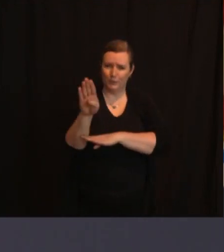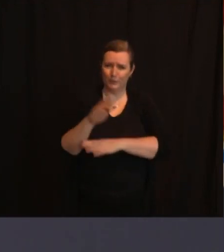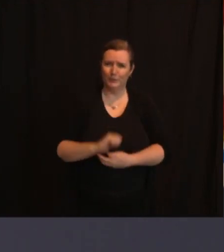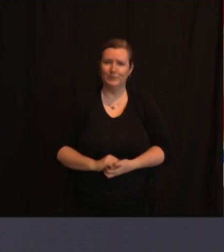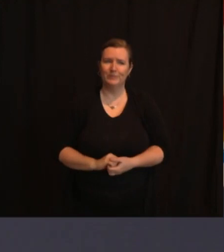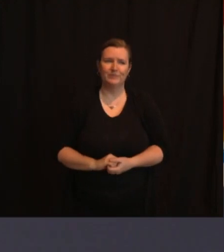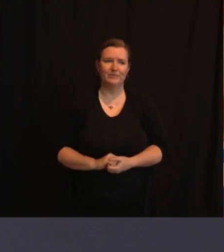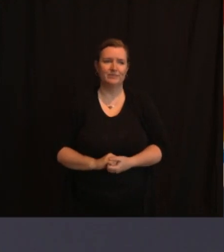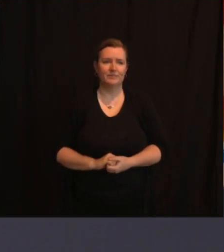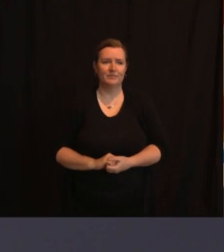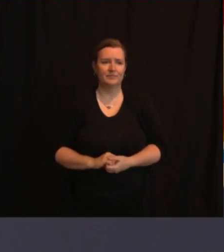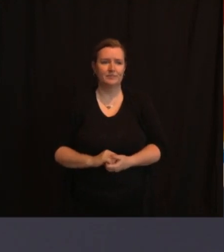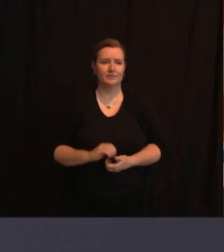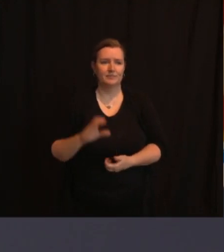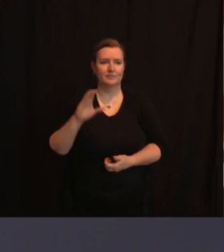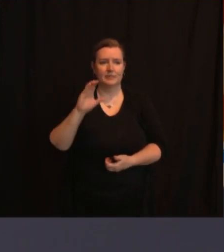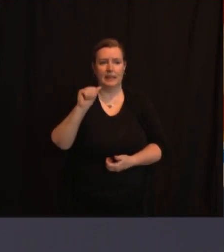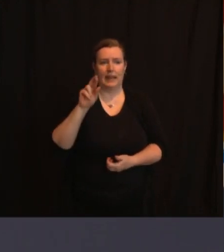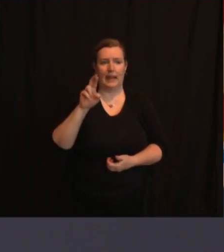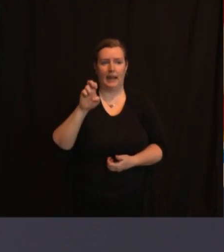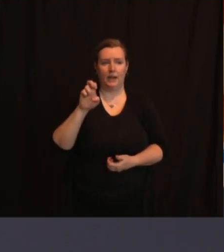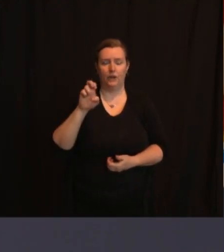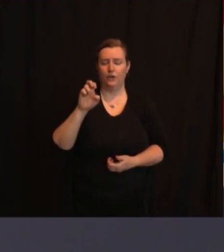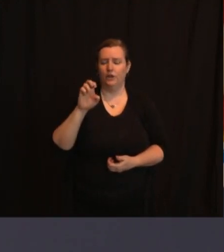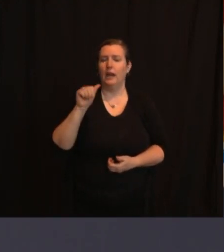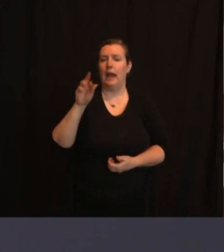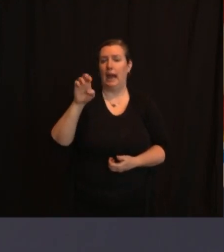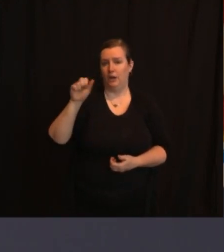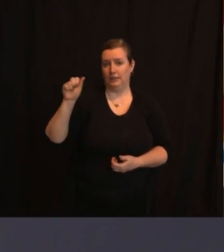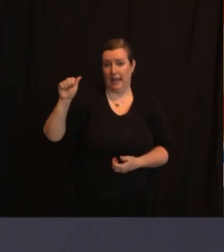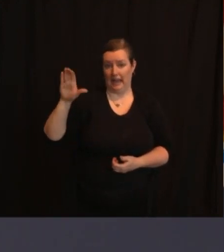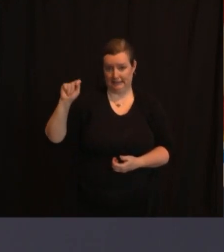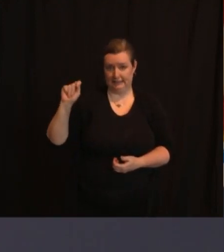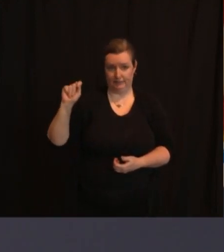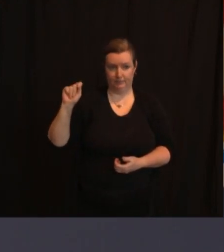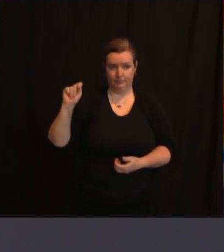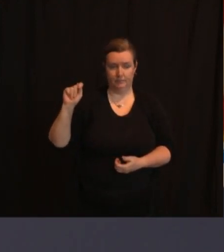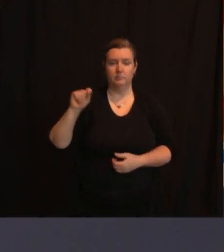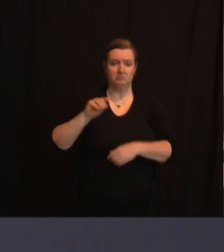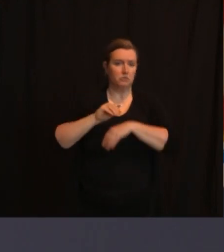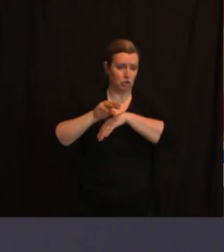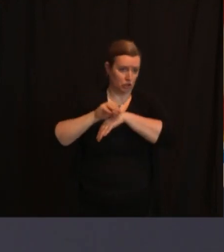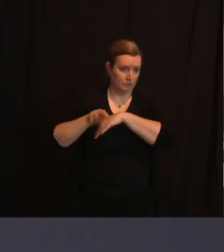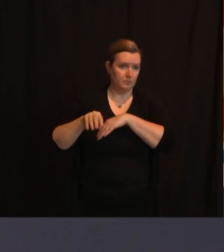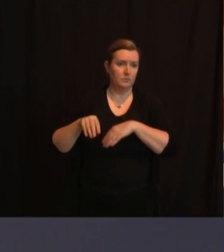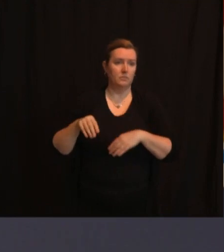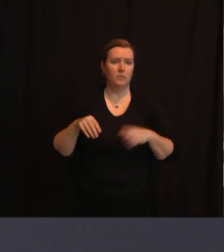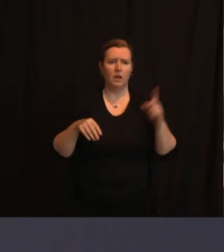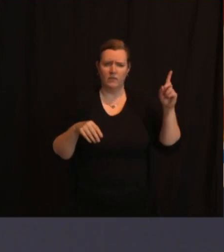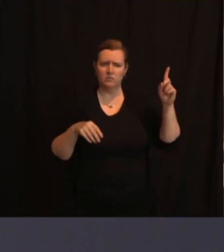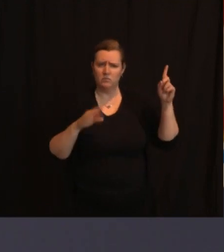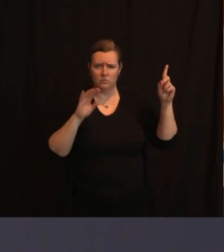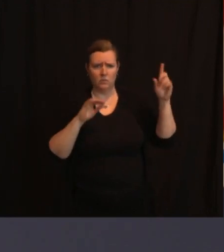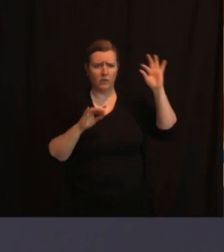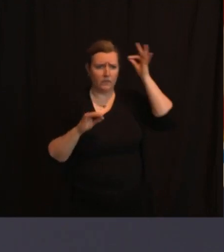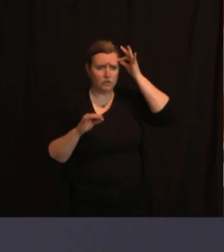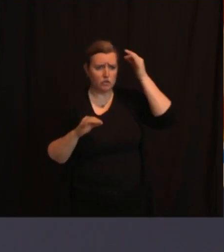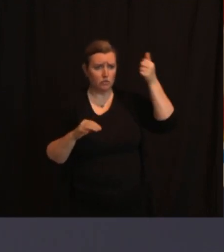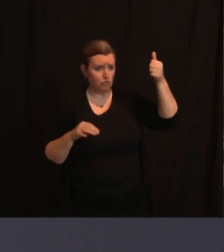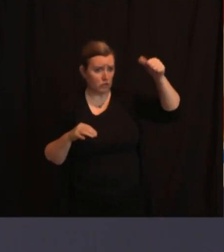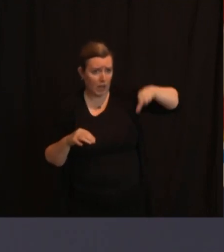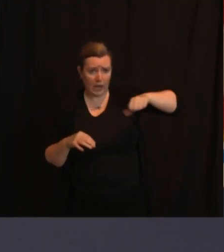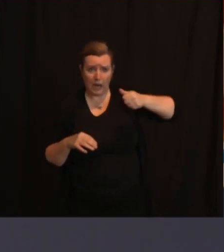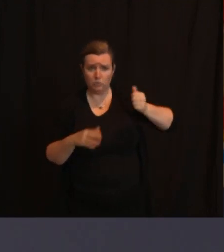Act guidance, did the administration turn down any of your asks? And my second question, for the Attorney